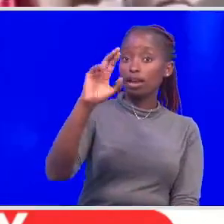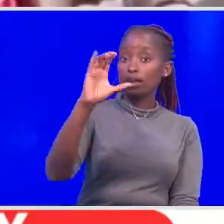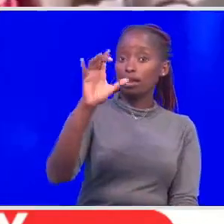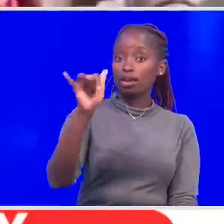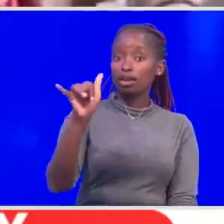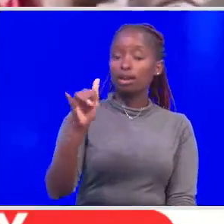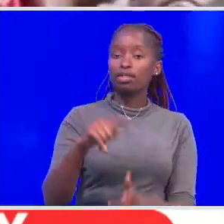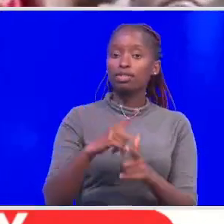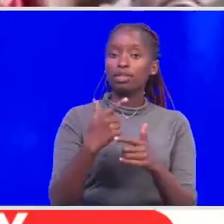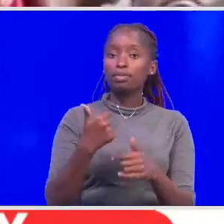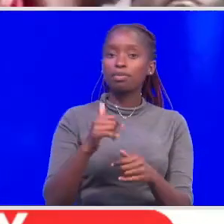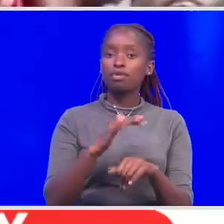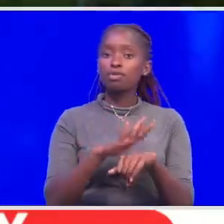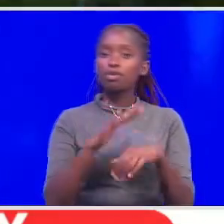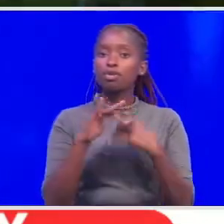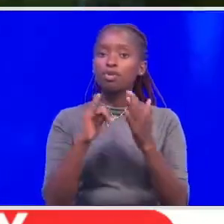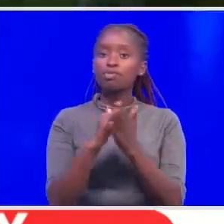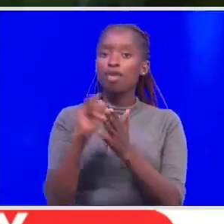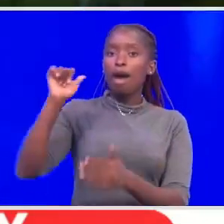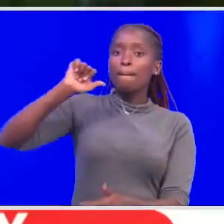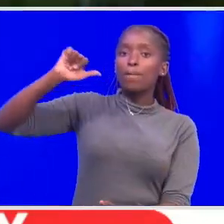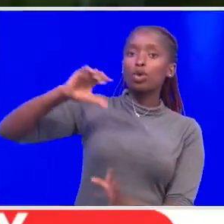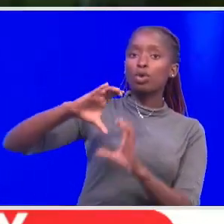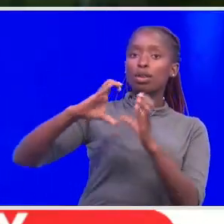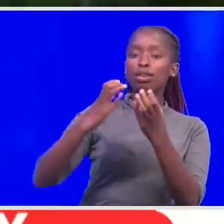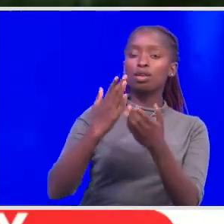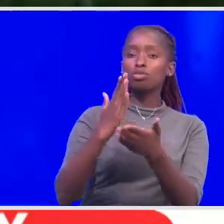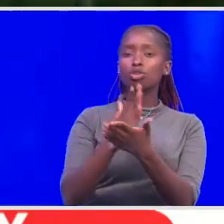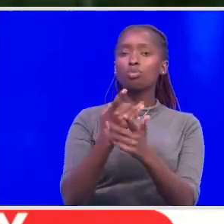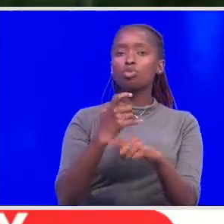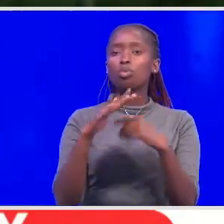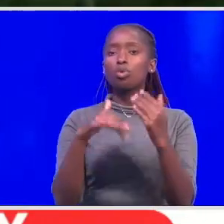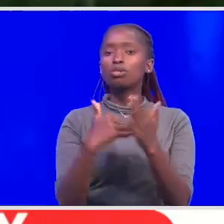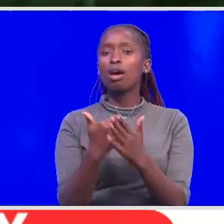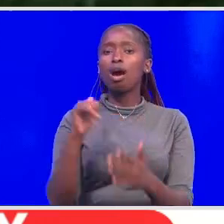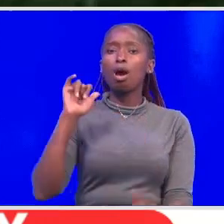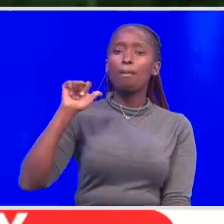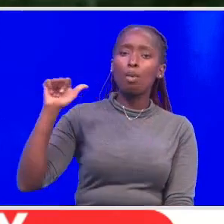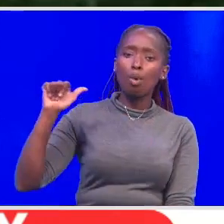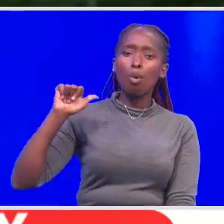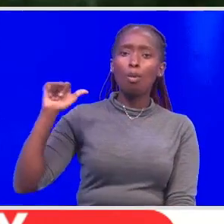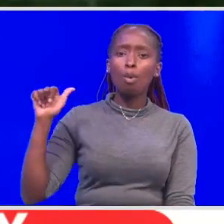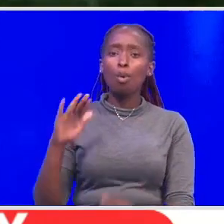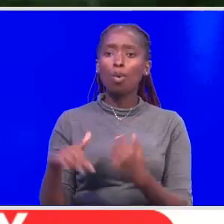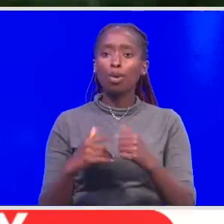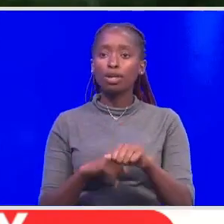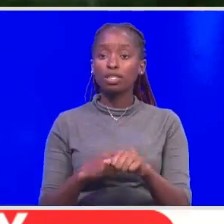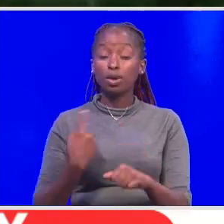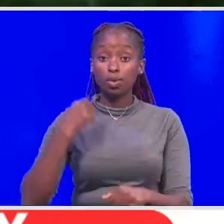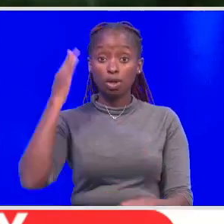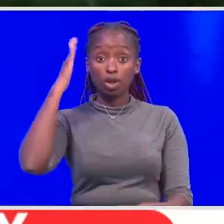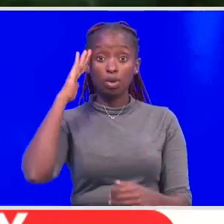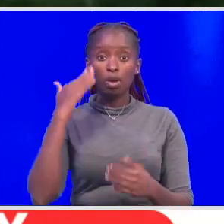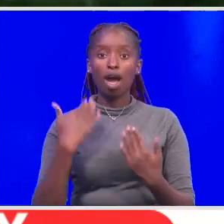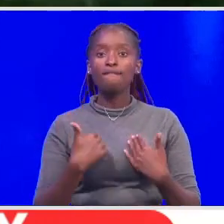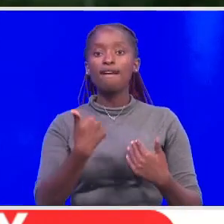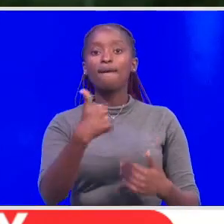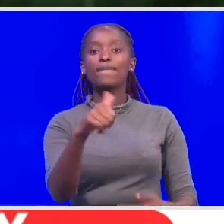on the political class to shun politicking. Tujue, bado kuna Christmas tatu